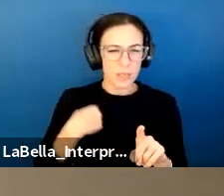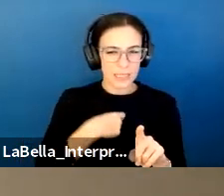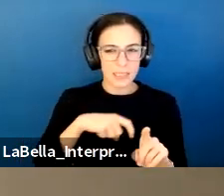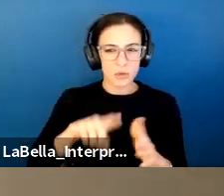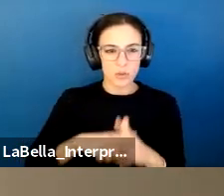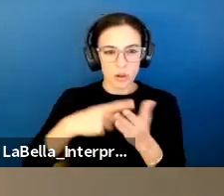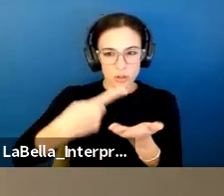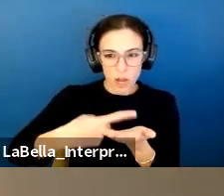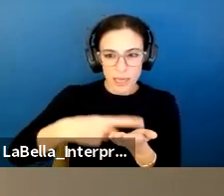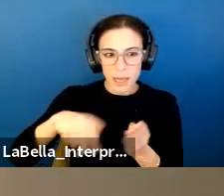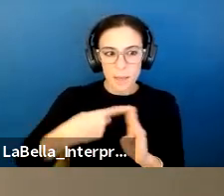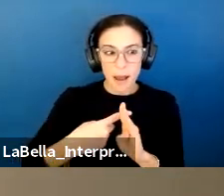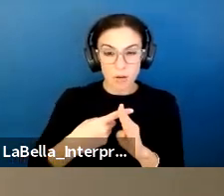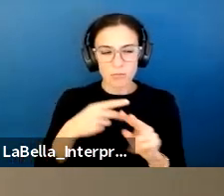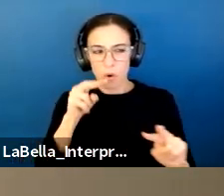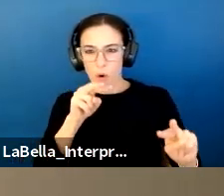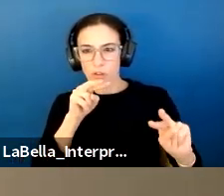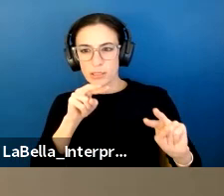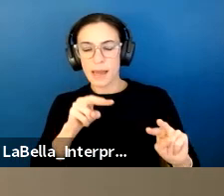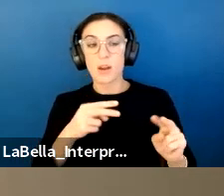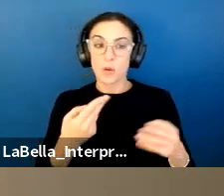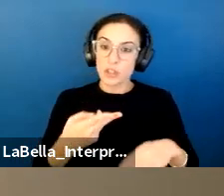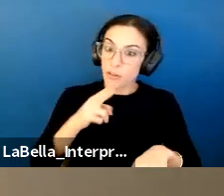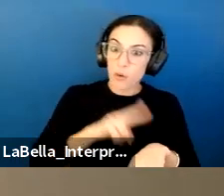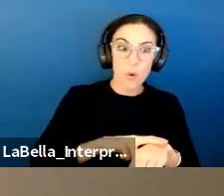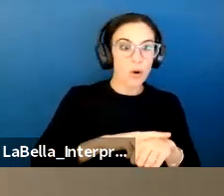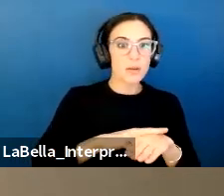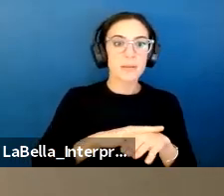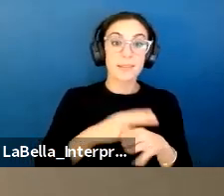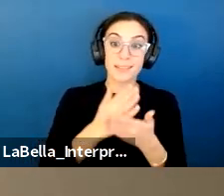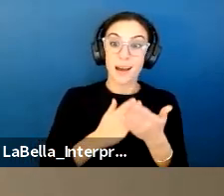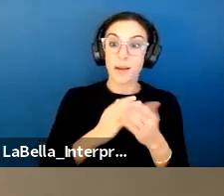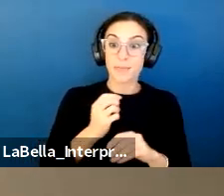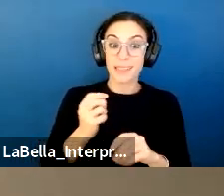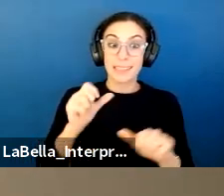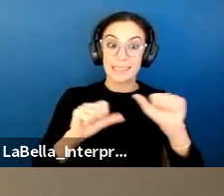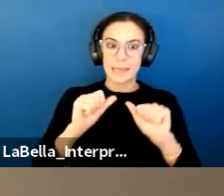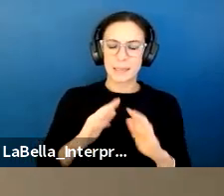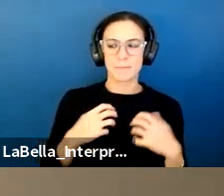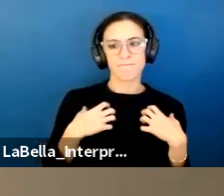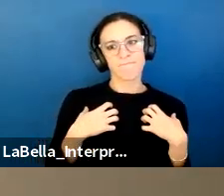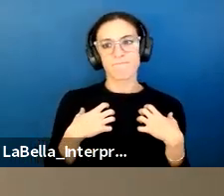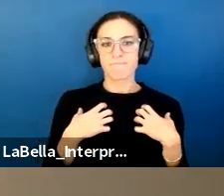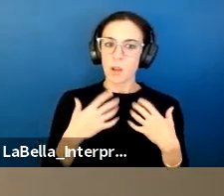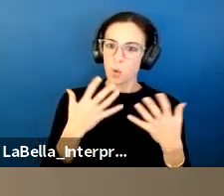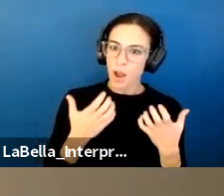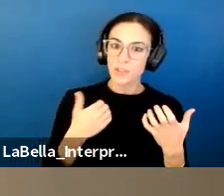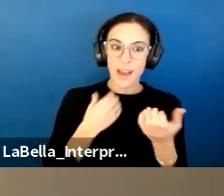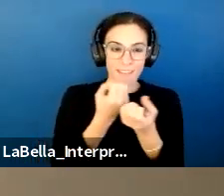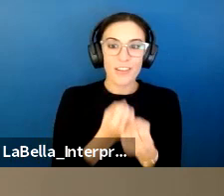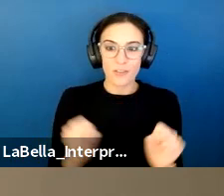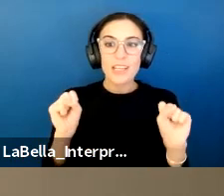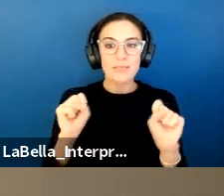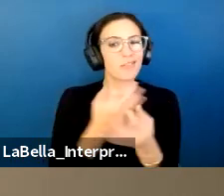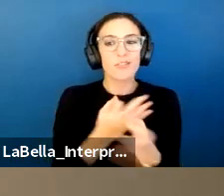about oversight, which of course rankles some scientists who want to have the freedom to do their